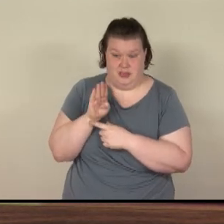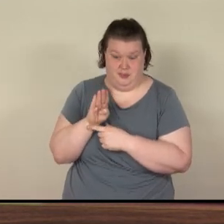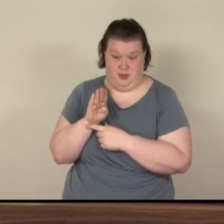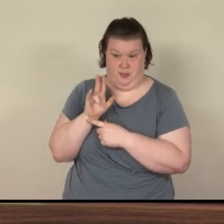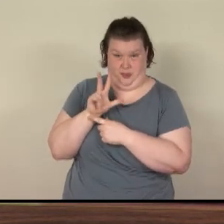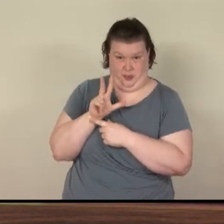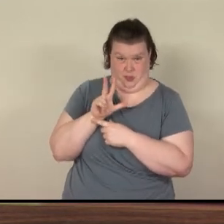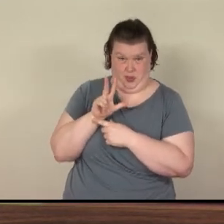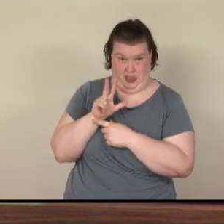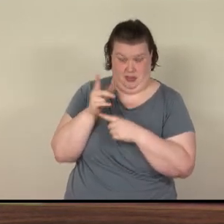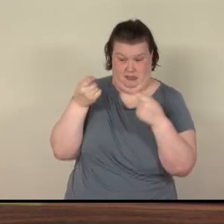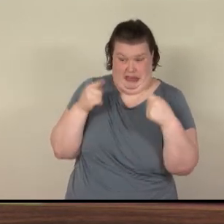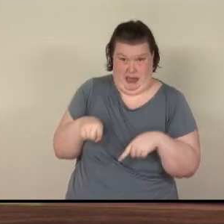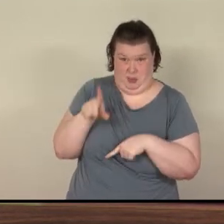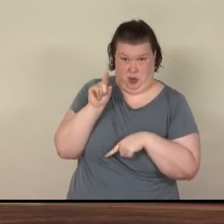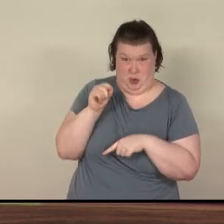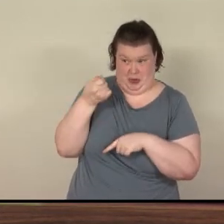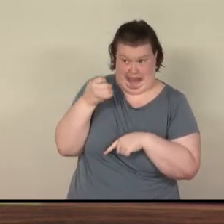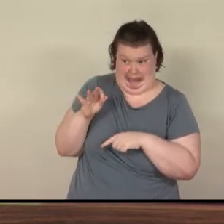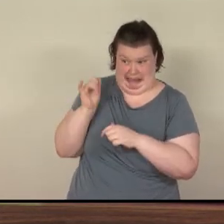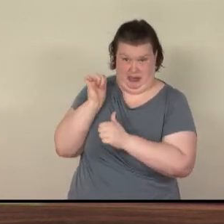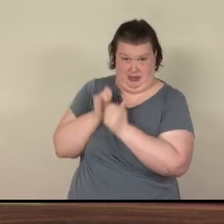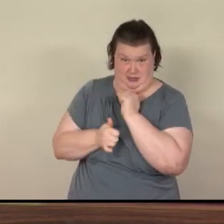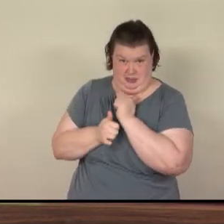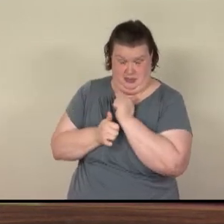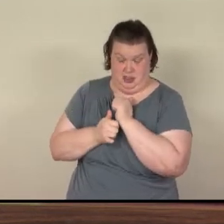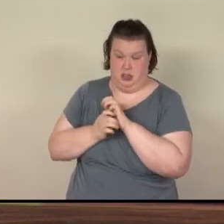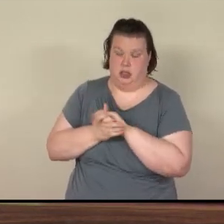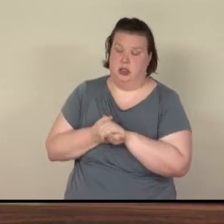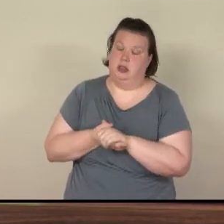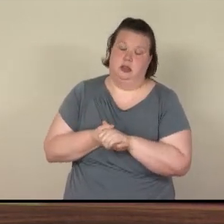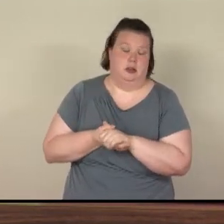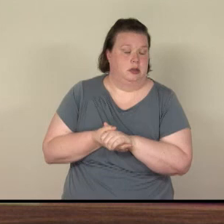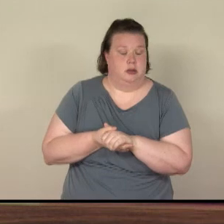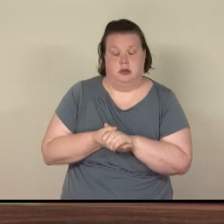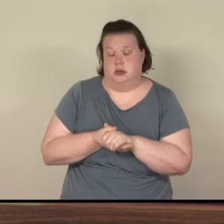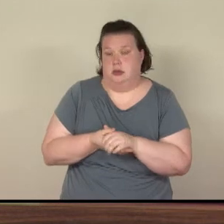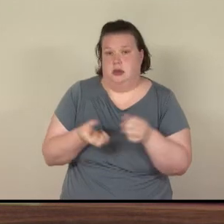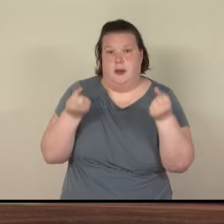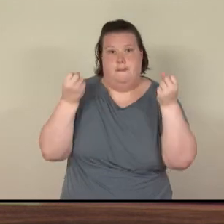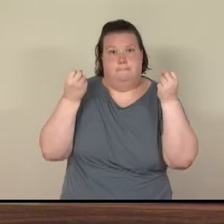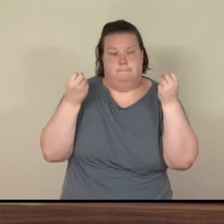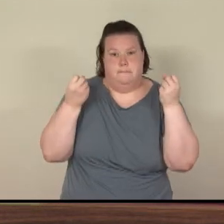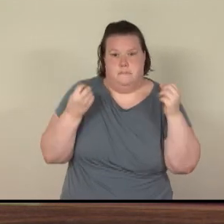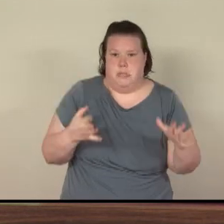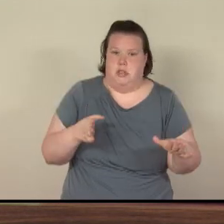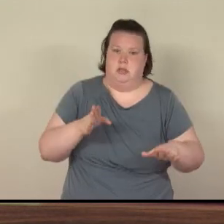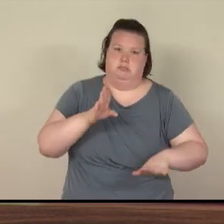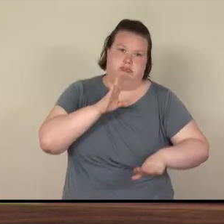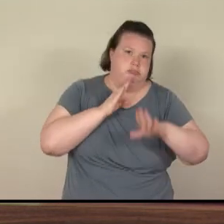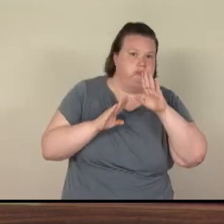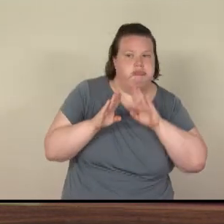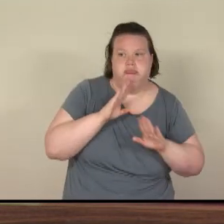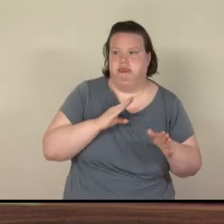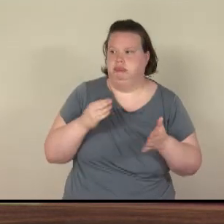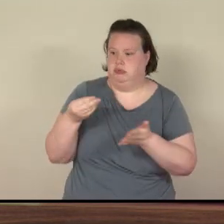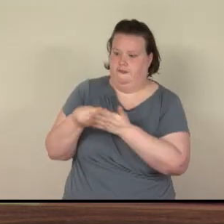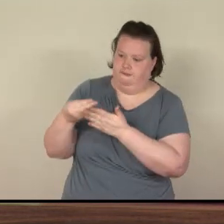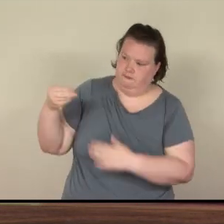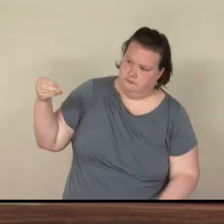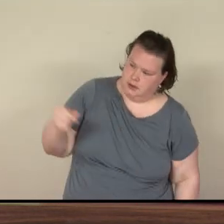in 2019, we've had so many challenges with funding. And then, of course,